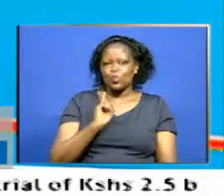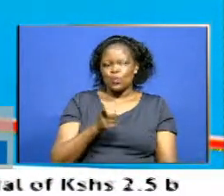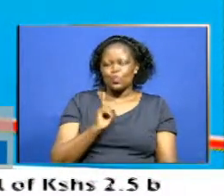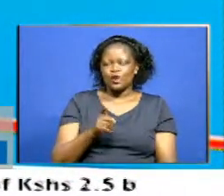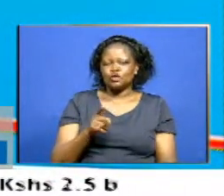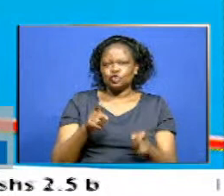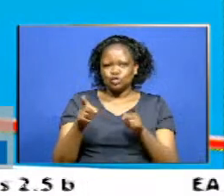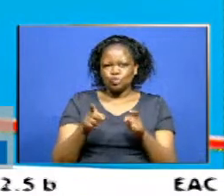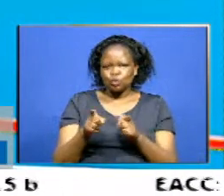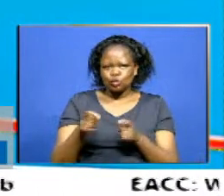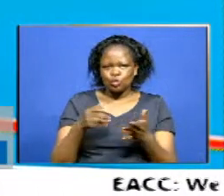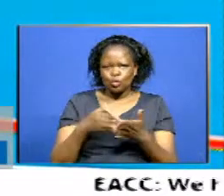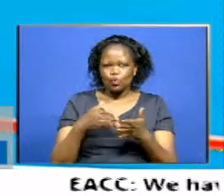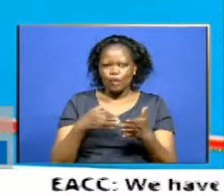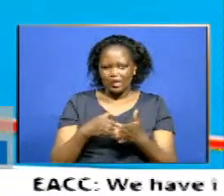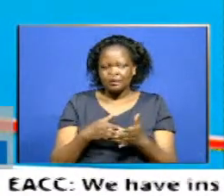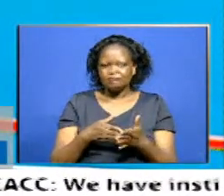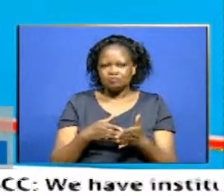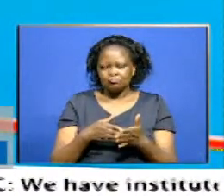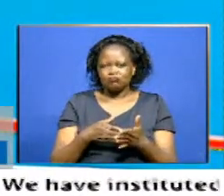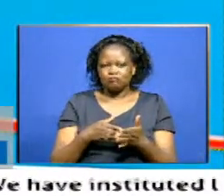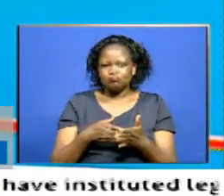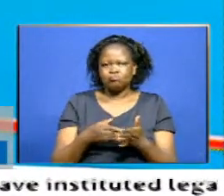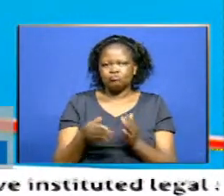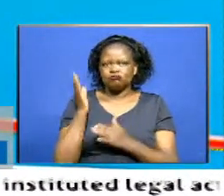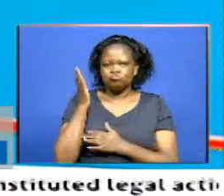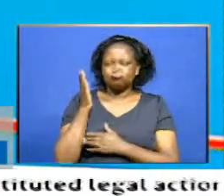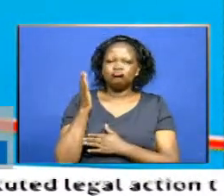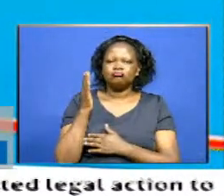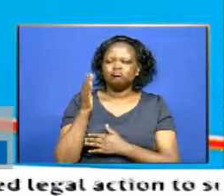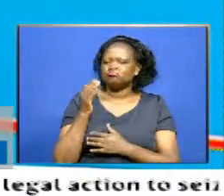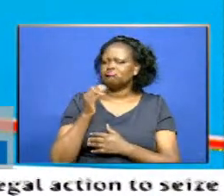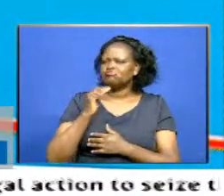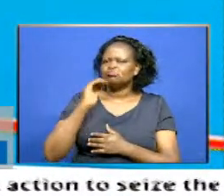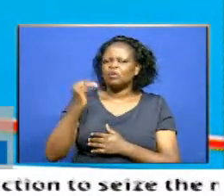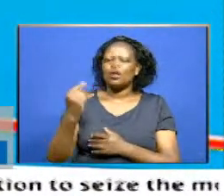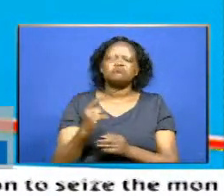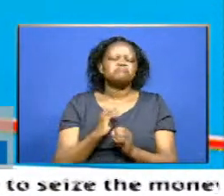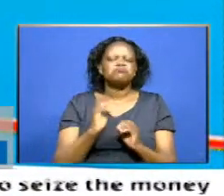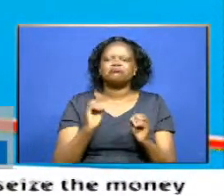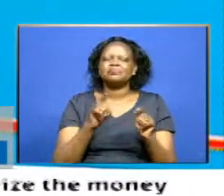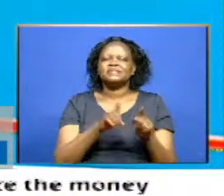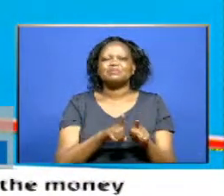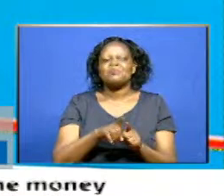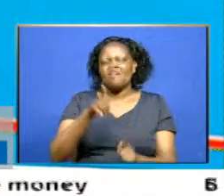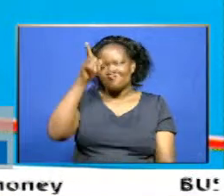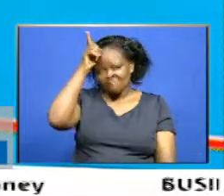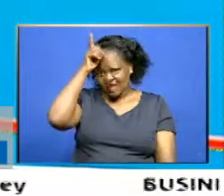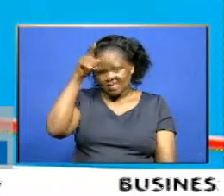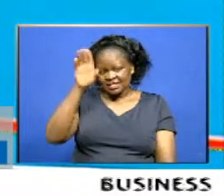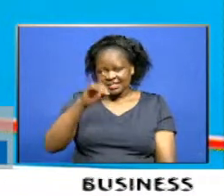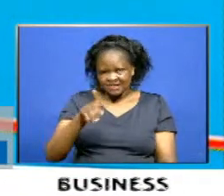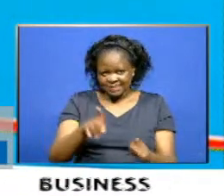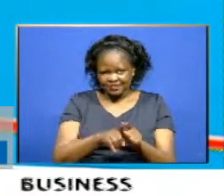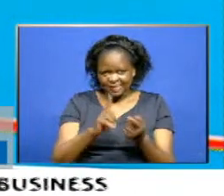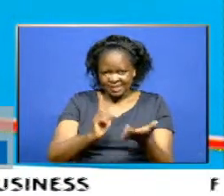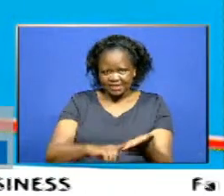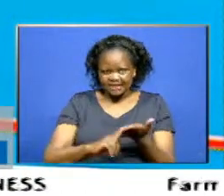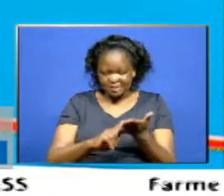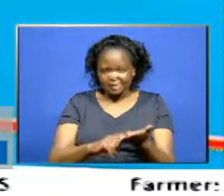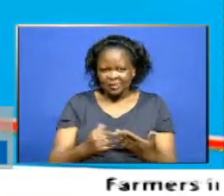mitigate against food insecurity, not only in urban areas, but of course in the rural areas. And this discussion, we are having it